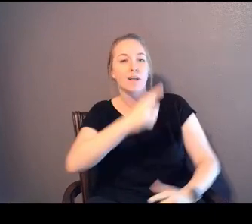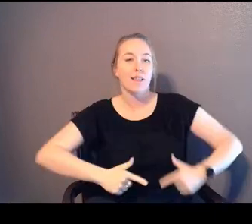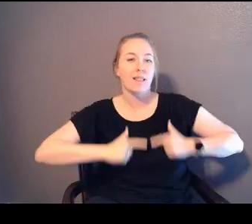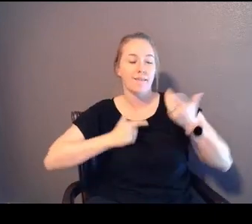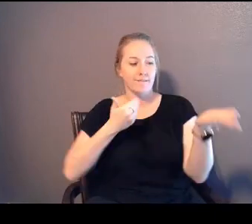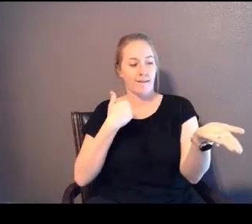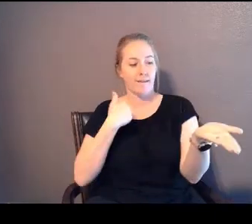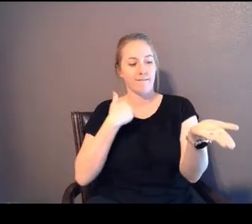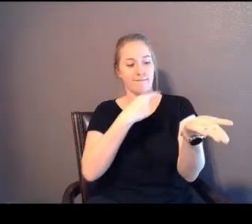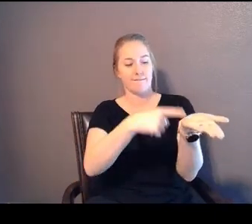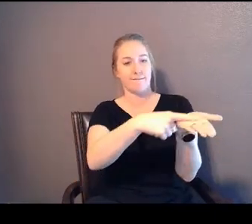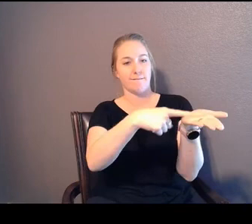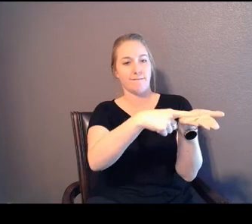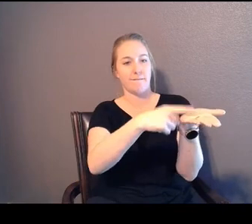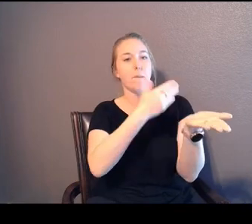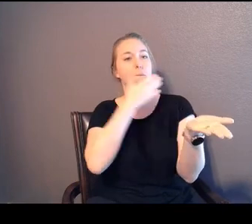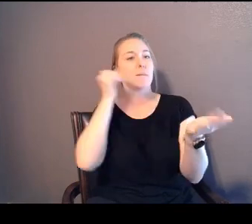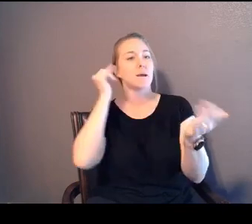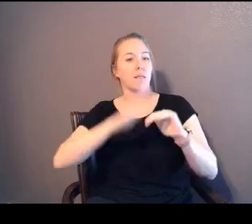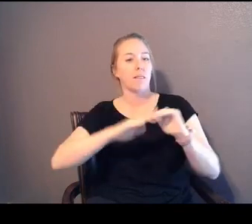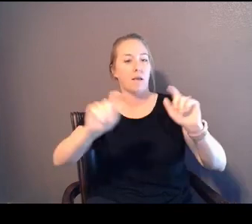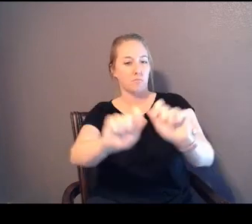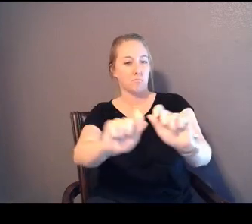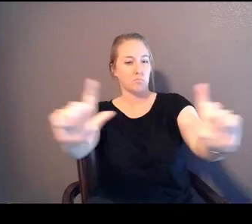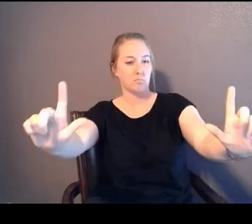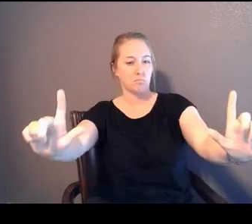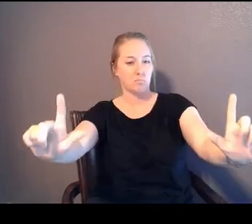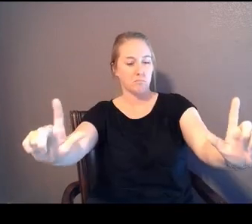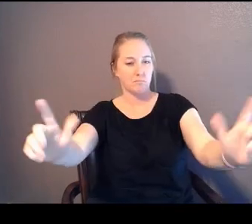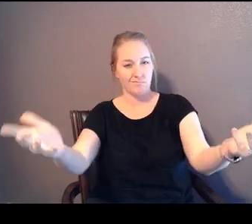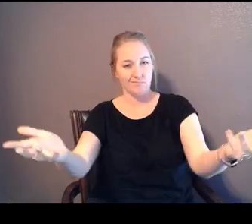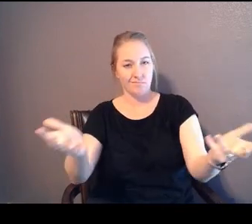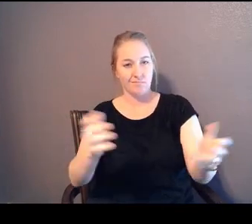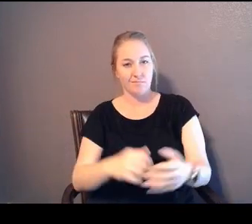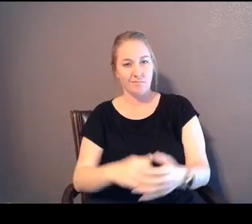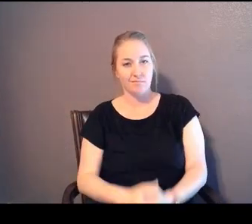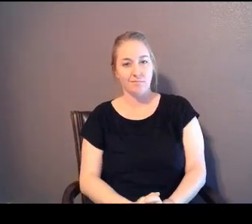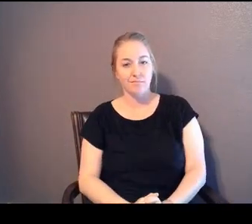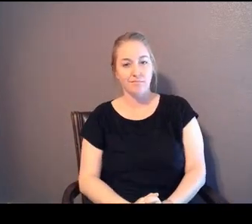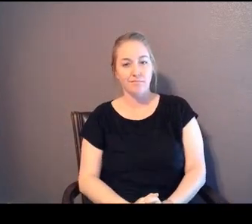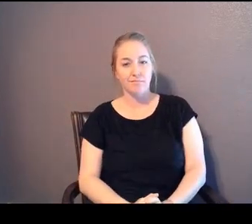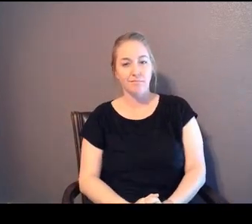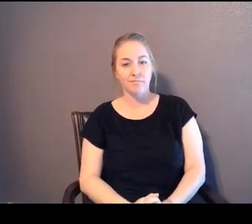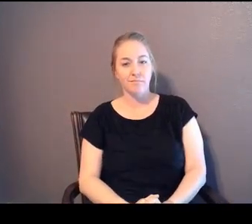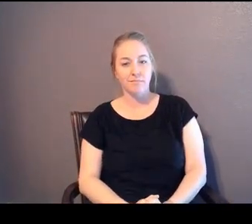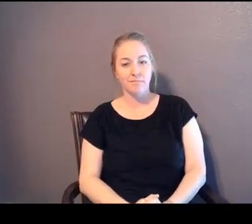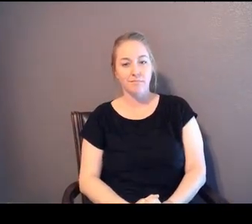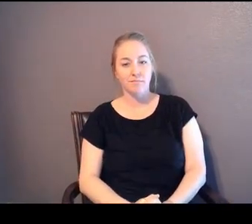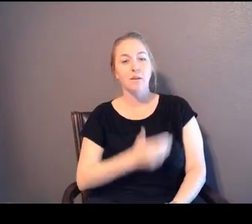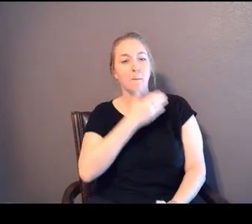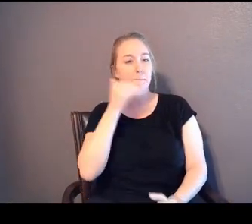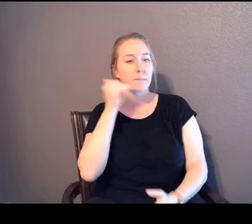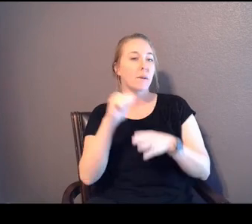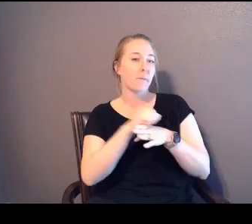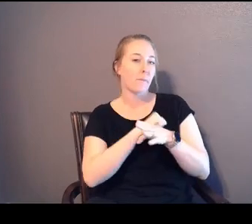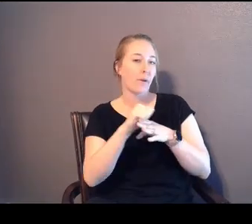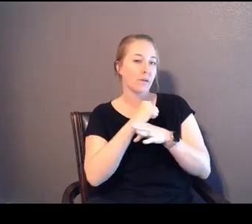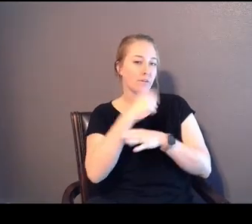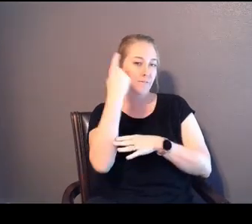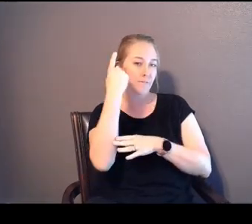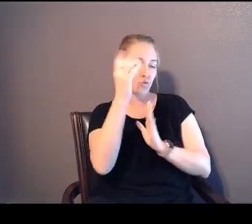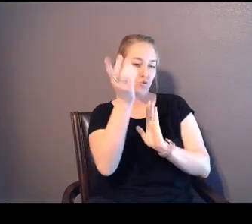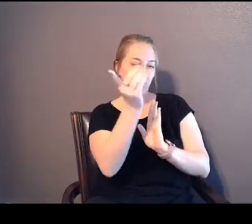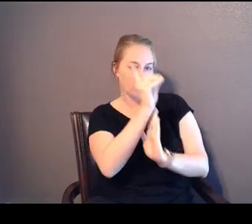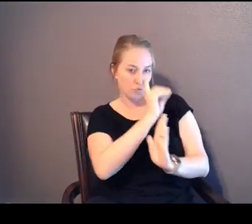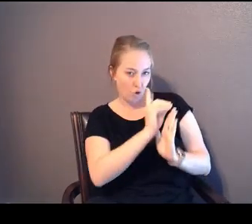is to draw something that you're looking at a screen. It's better practice for your drawing, and it's better for your